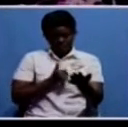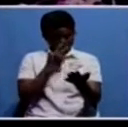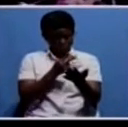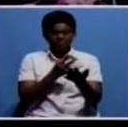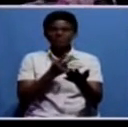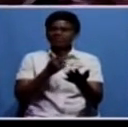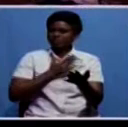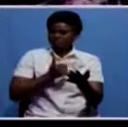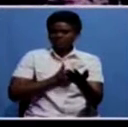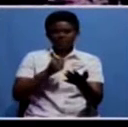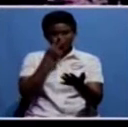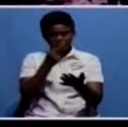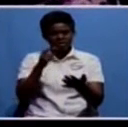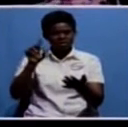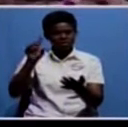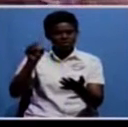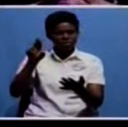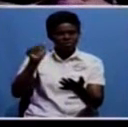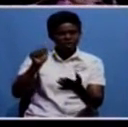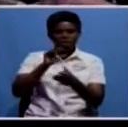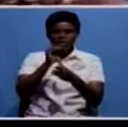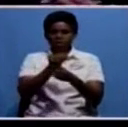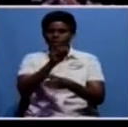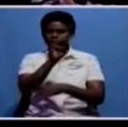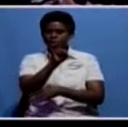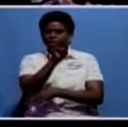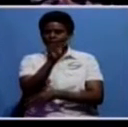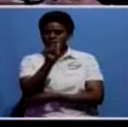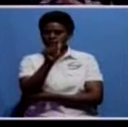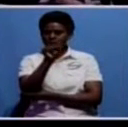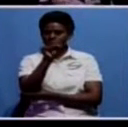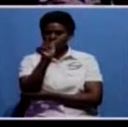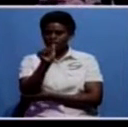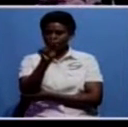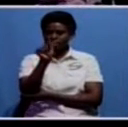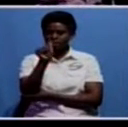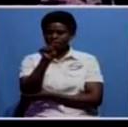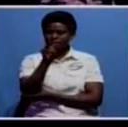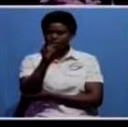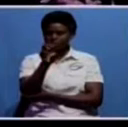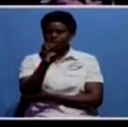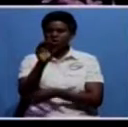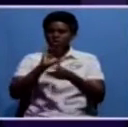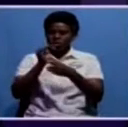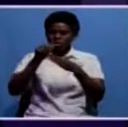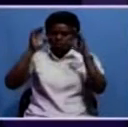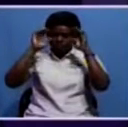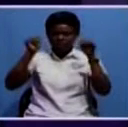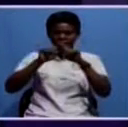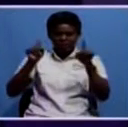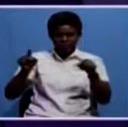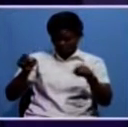as Minister Dora or Minister Manakatwe or even indeed His Excellency. The point is that intelligence by its